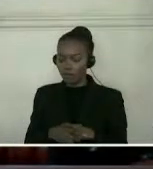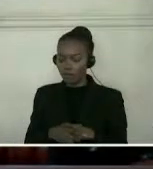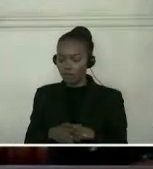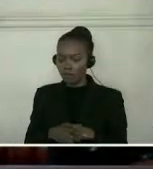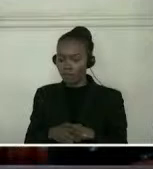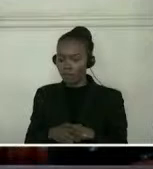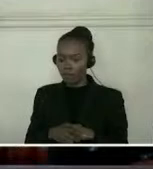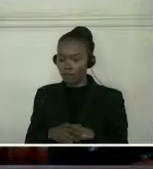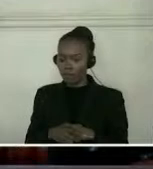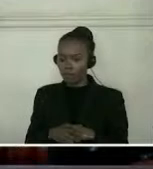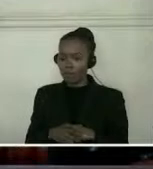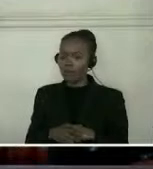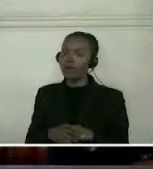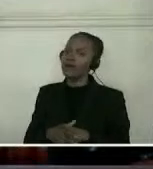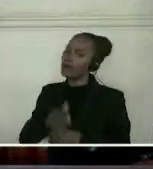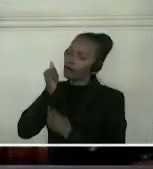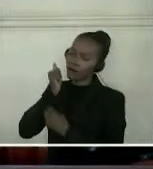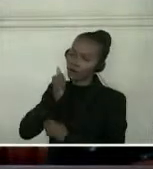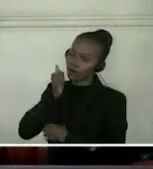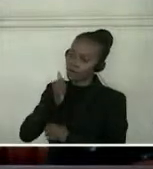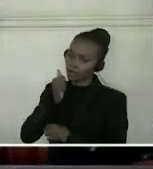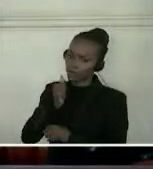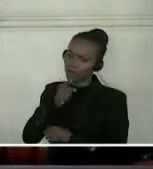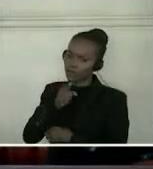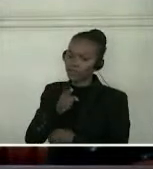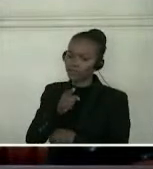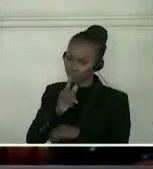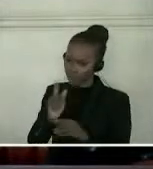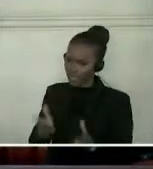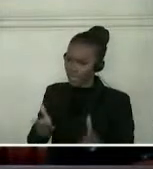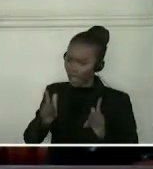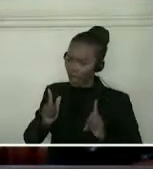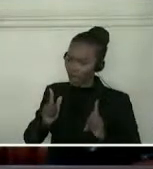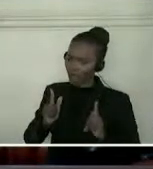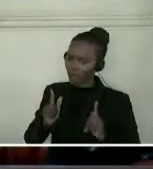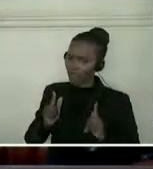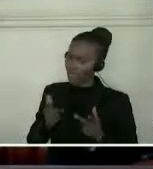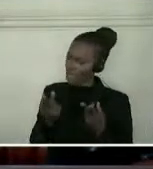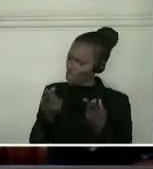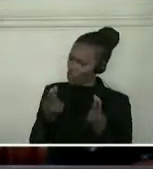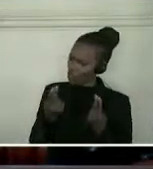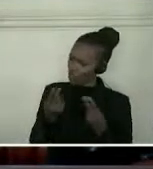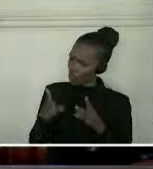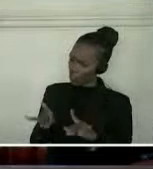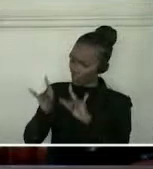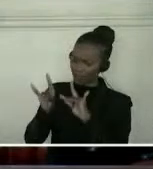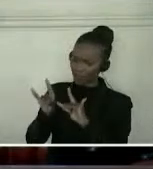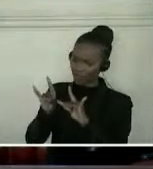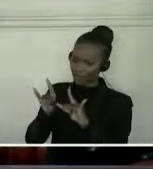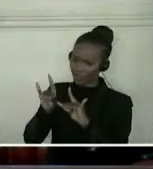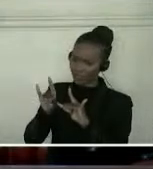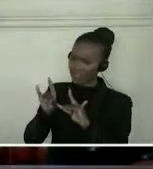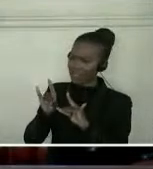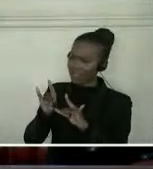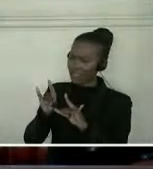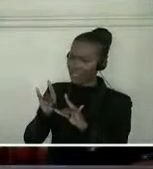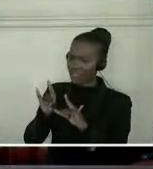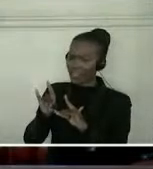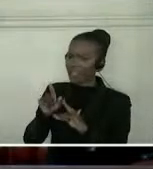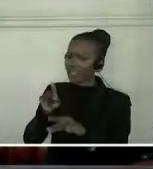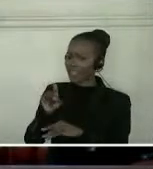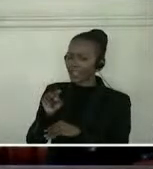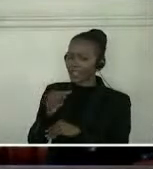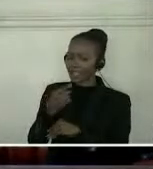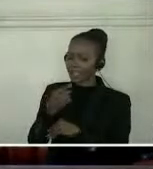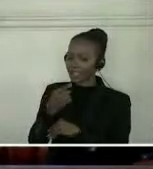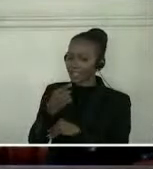it's un parliamentary for you to call uh the chip the incoming chairperson if they